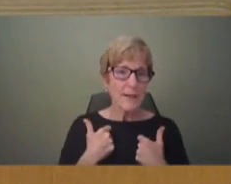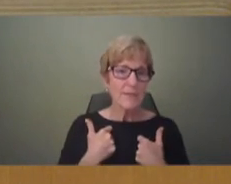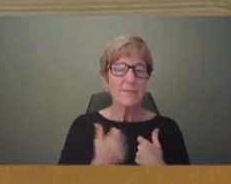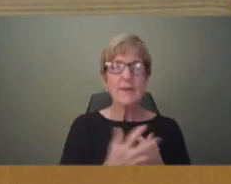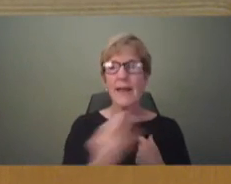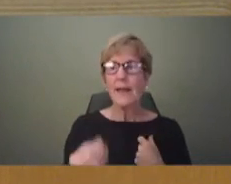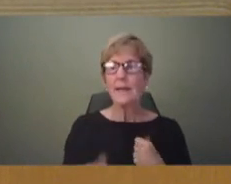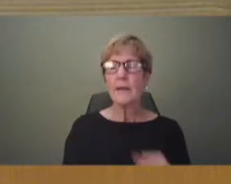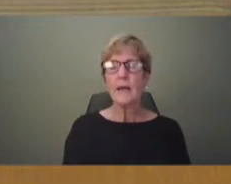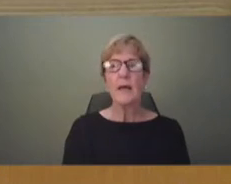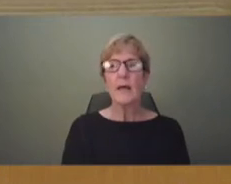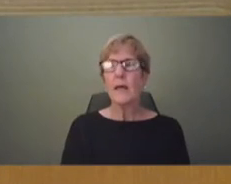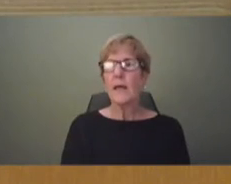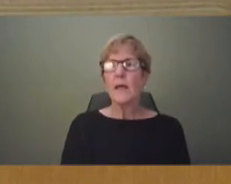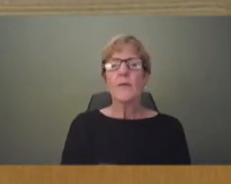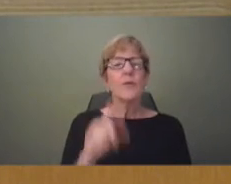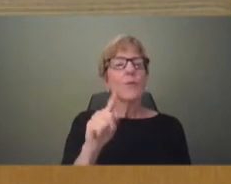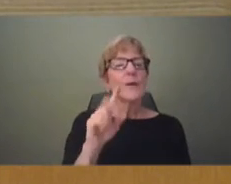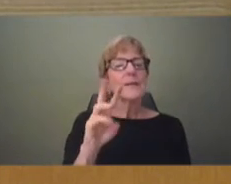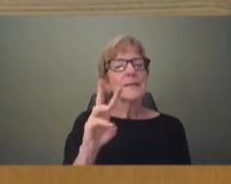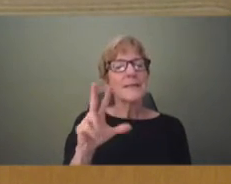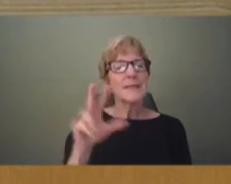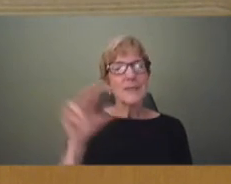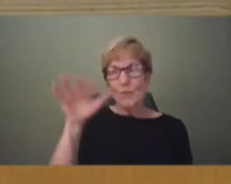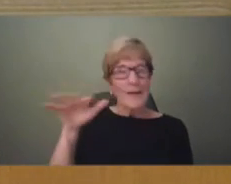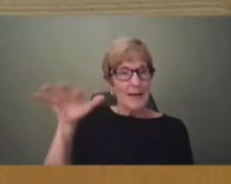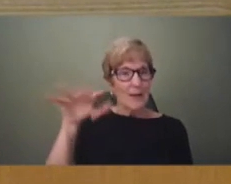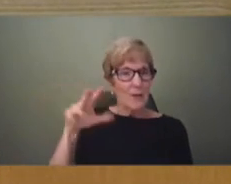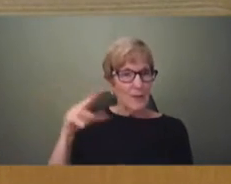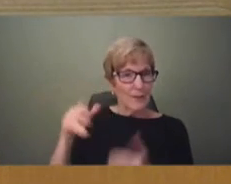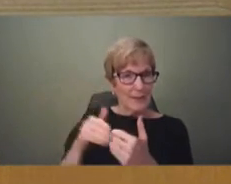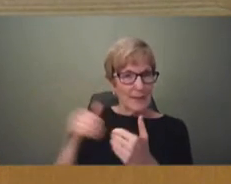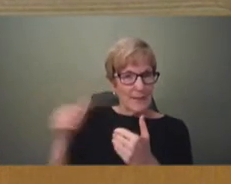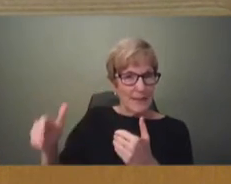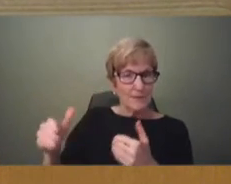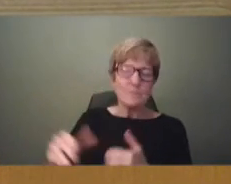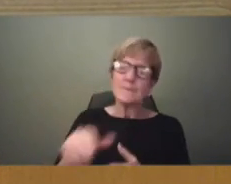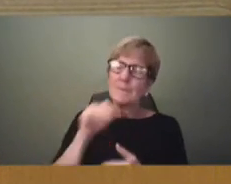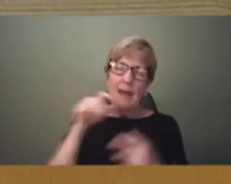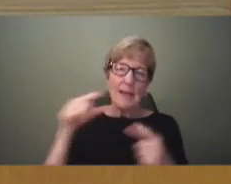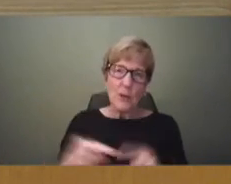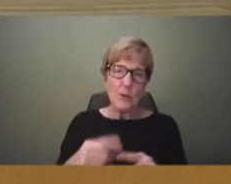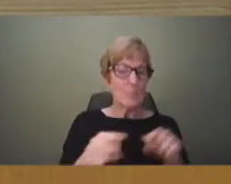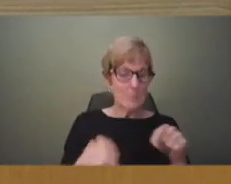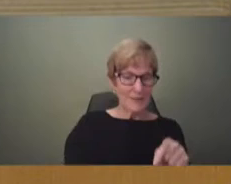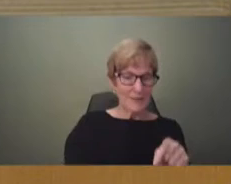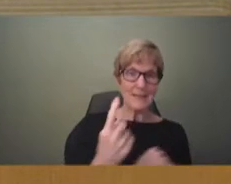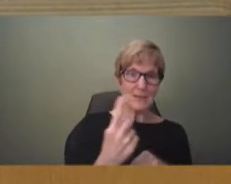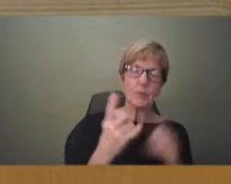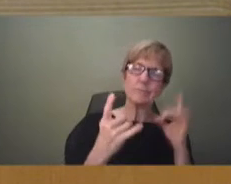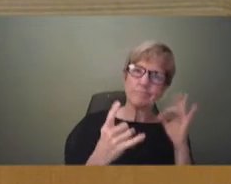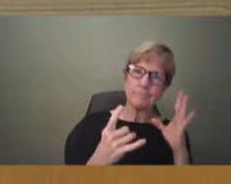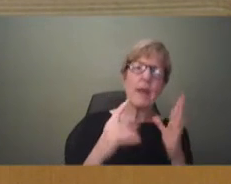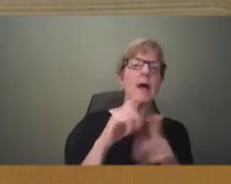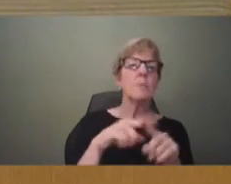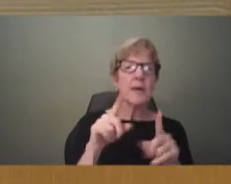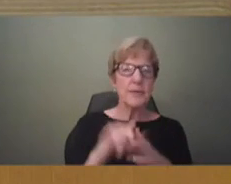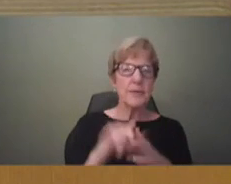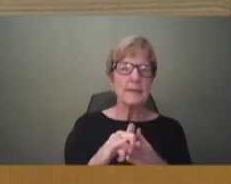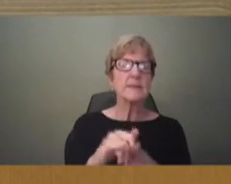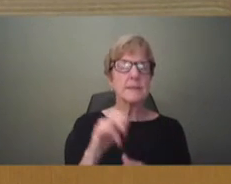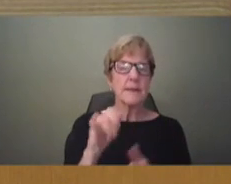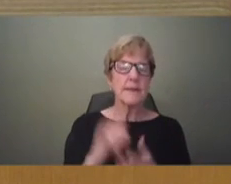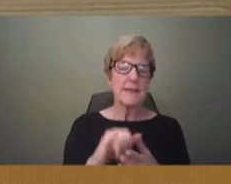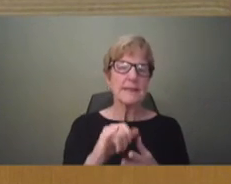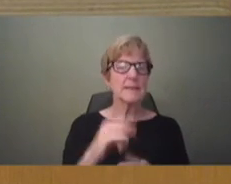the little 163 area next to us is not going to hurt us as much as this one but again it's going to it is a green